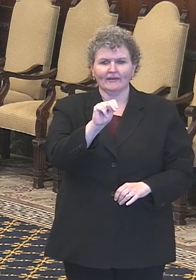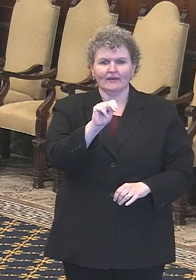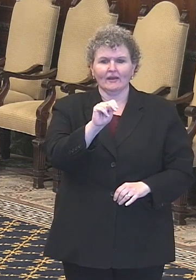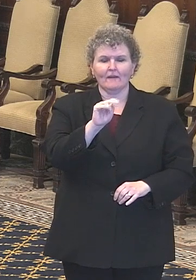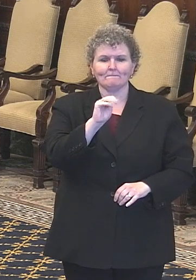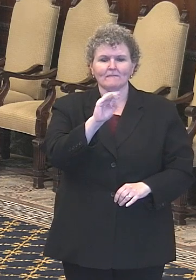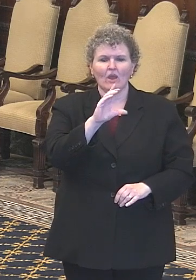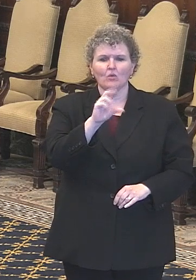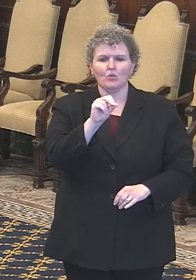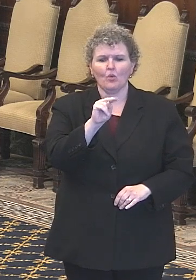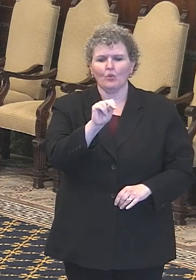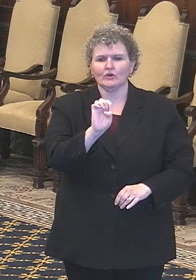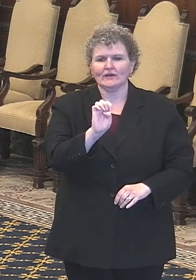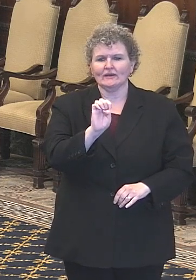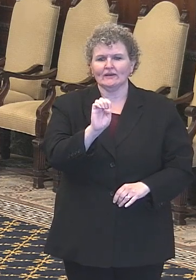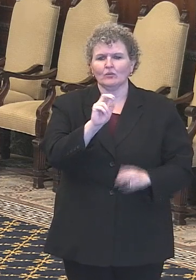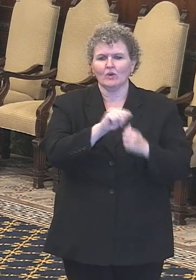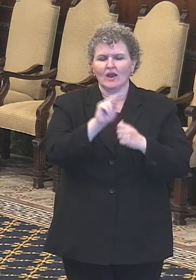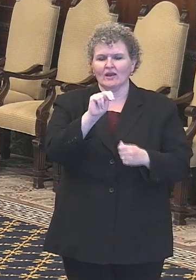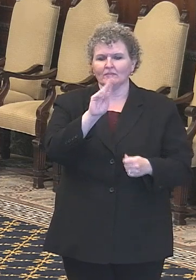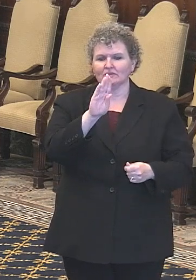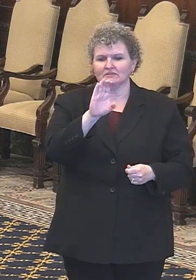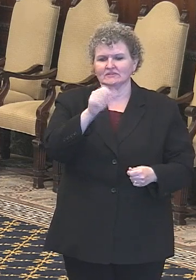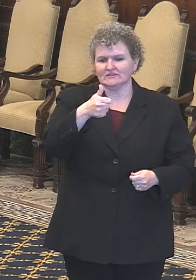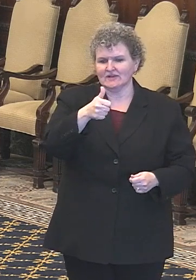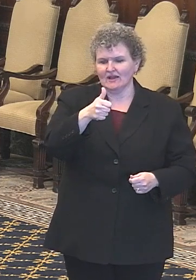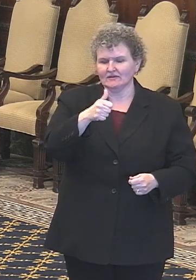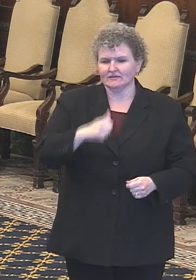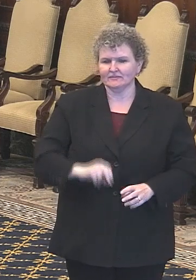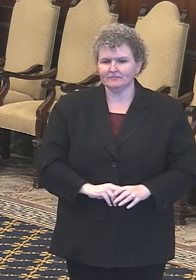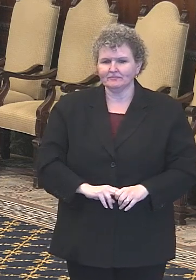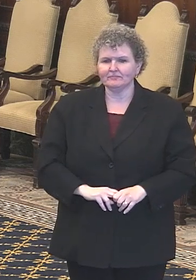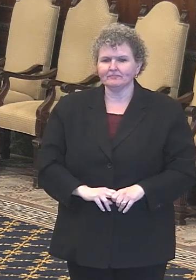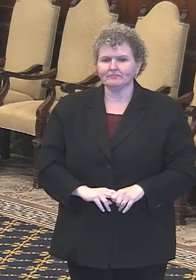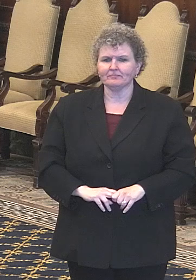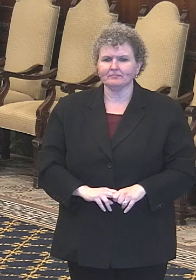the governor through the Department of Health